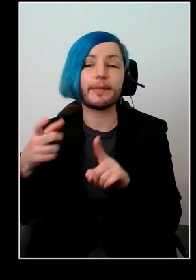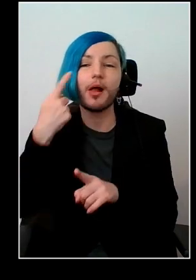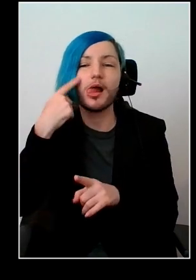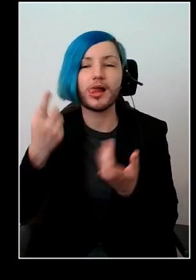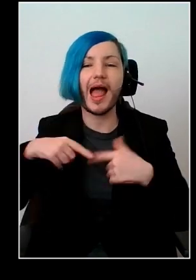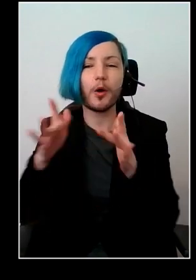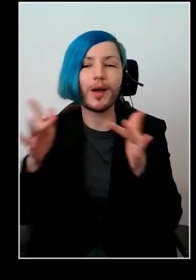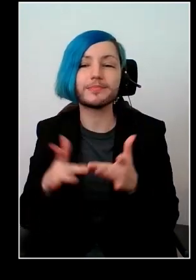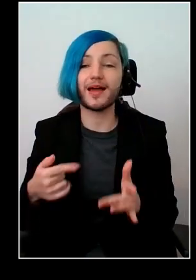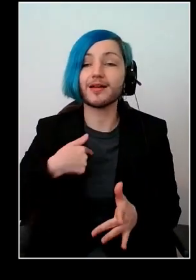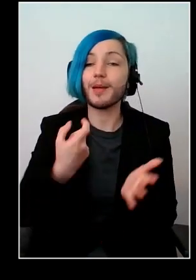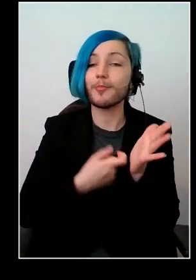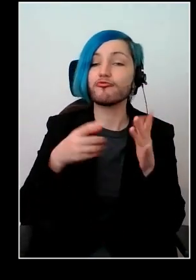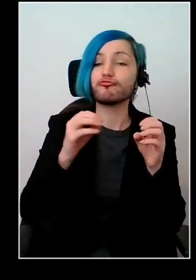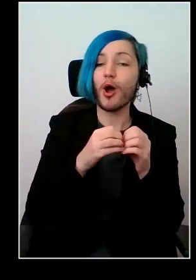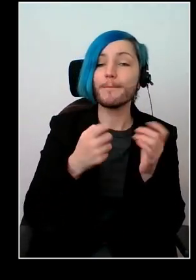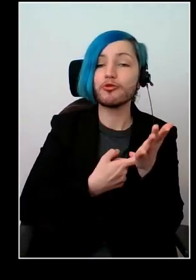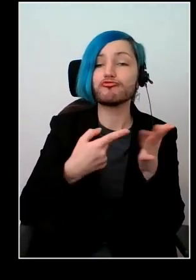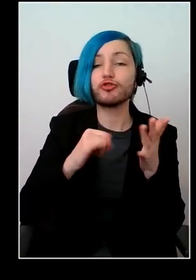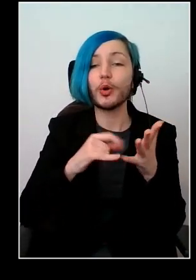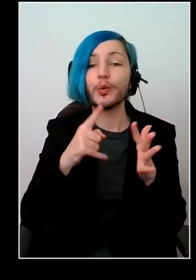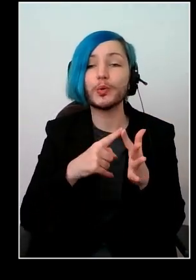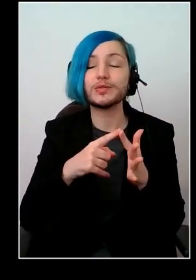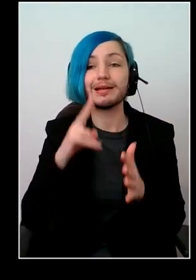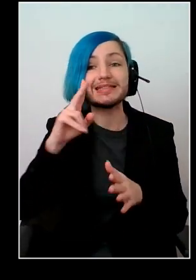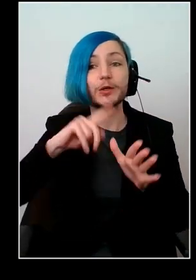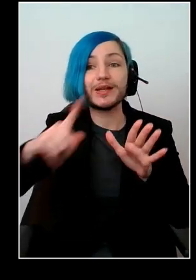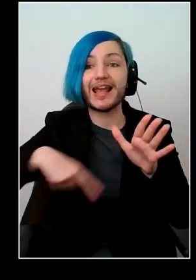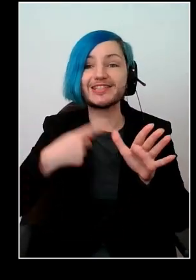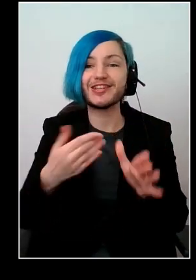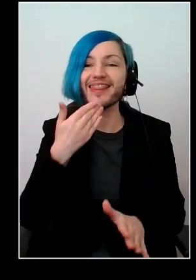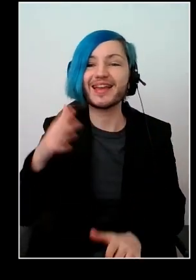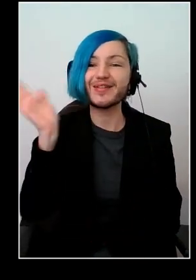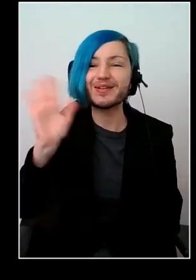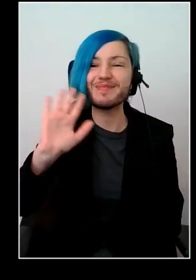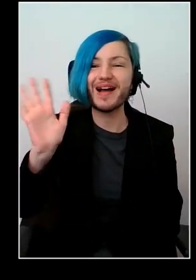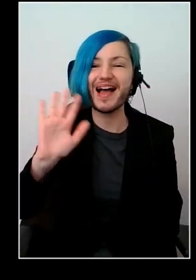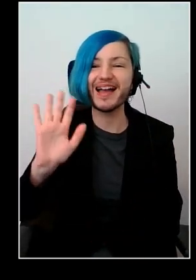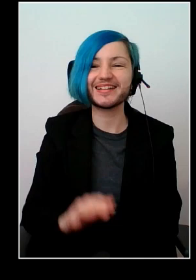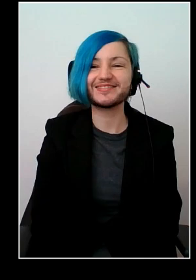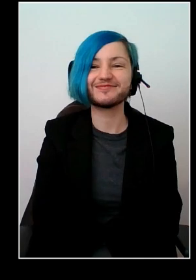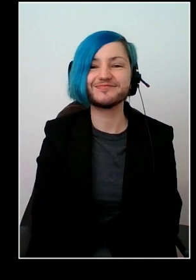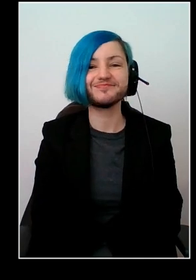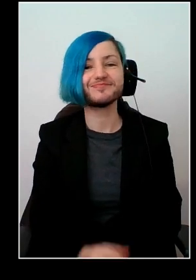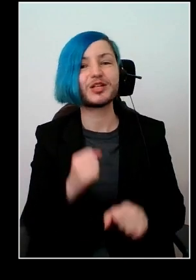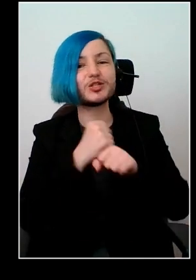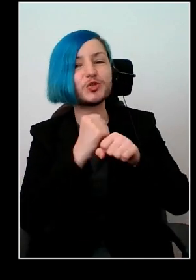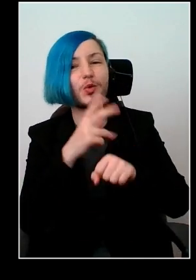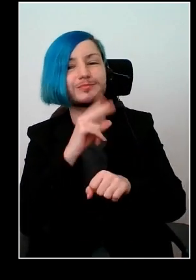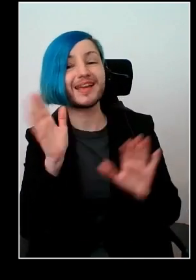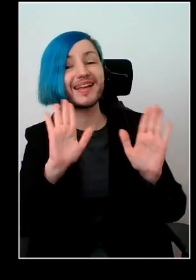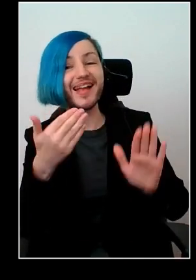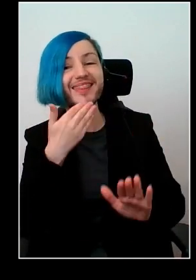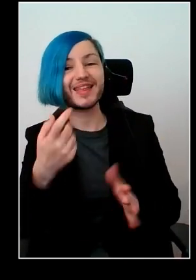amazing. Until next year, congratulations, thank you, and goodbye. Thank you, Rob. Thanks. Well done.